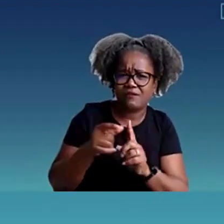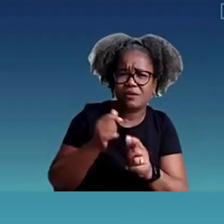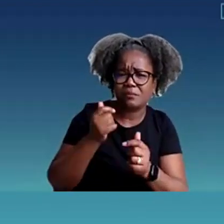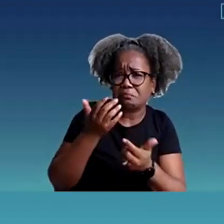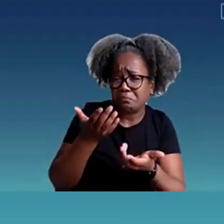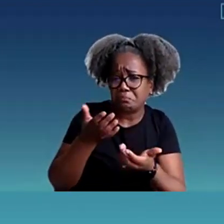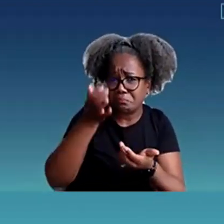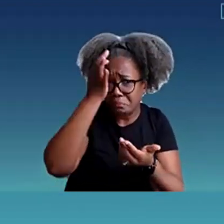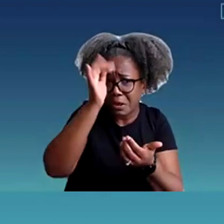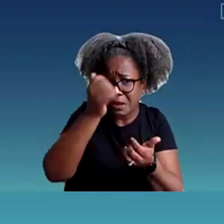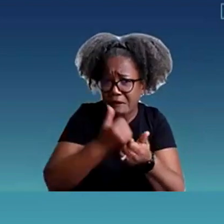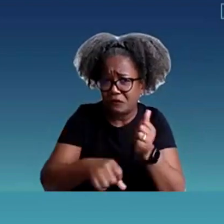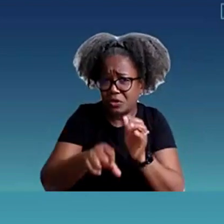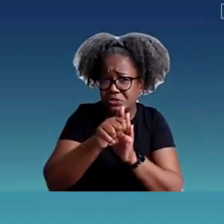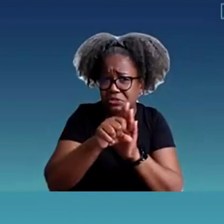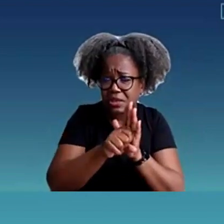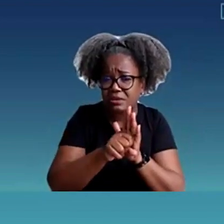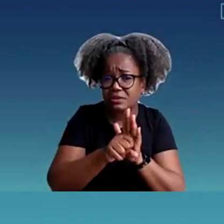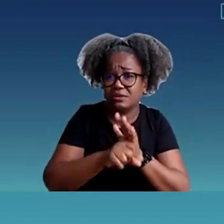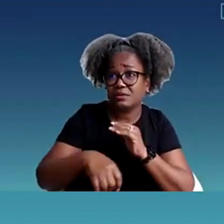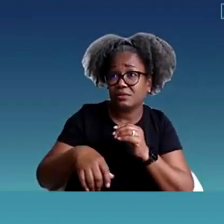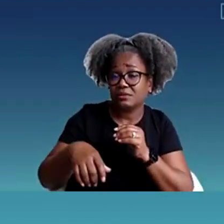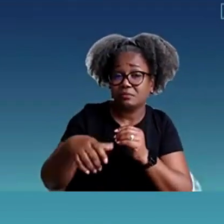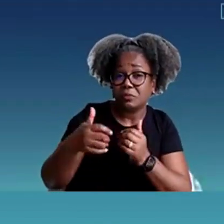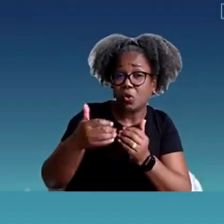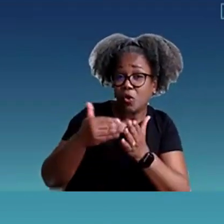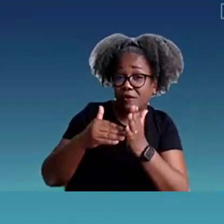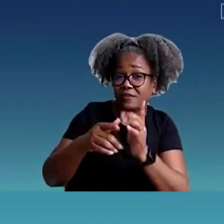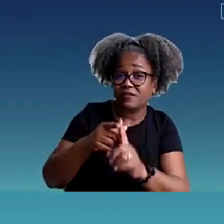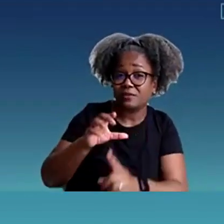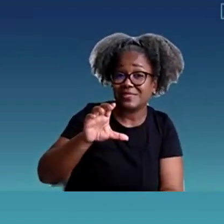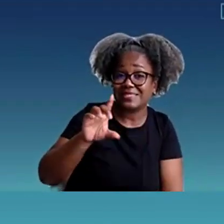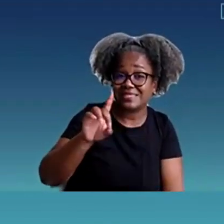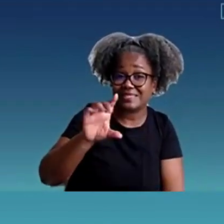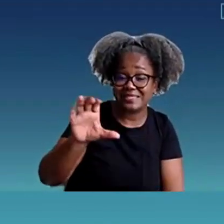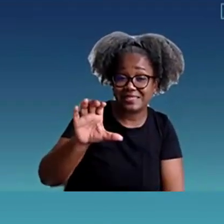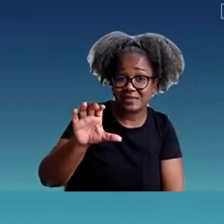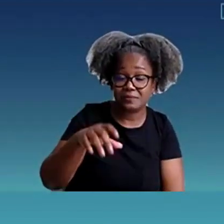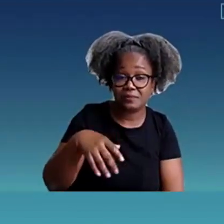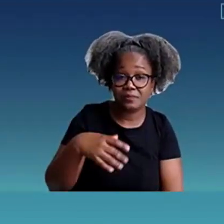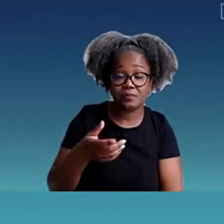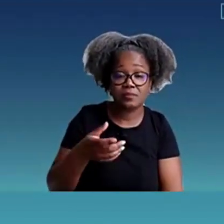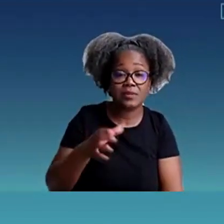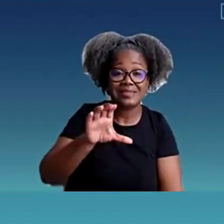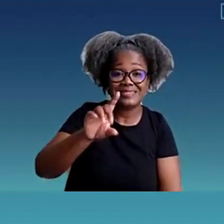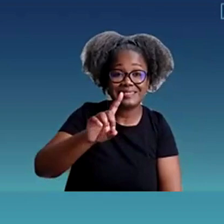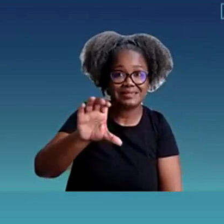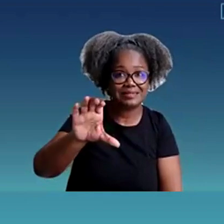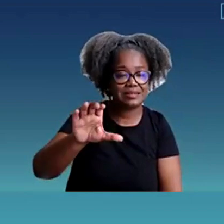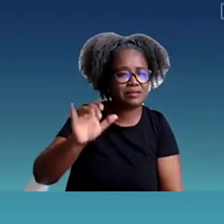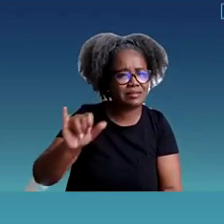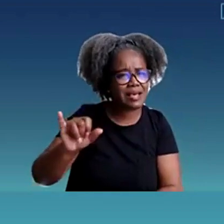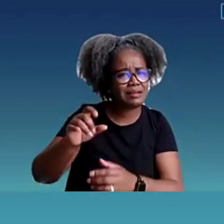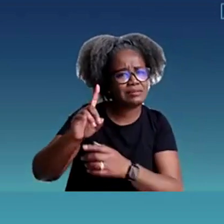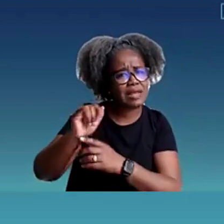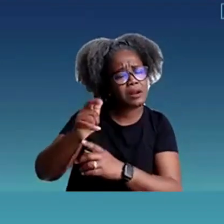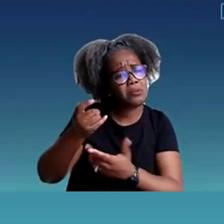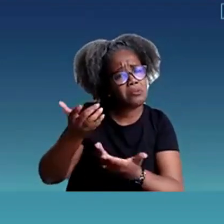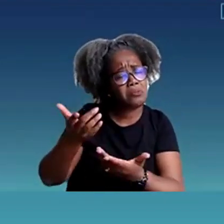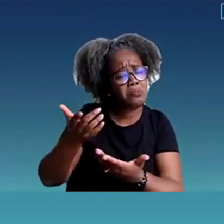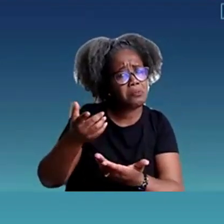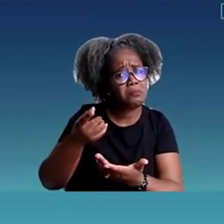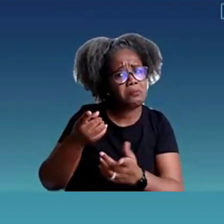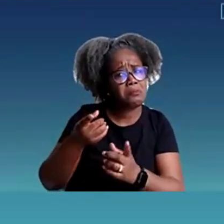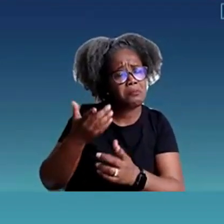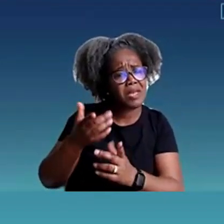cancer registry data, which is inherently a year old. So it's not real-time data, but it's as close